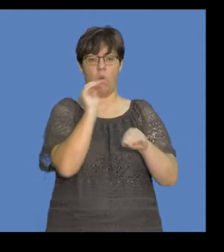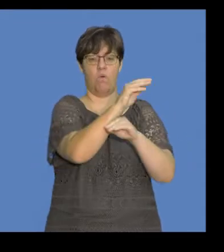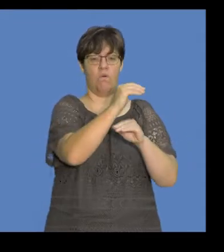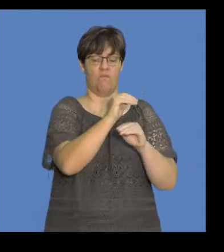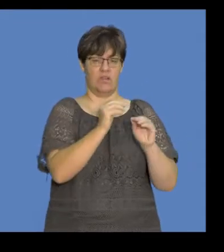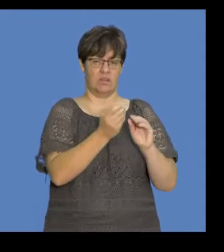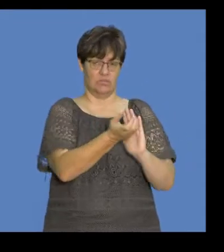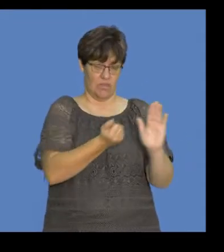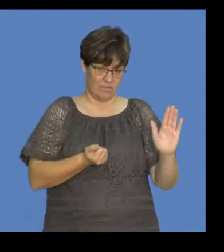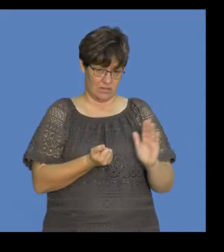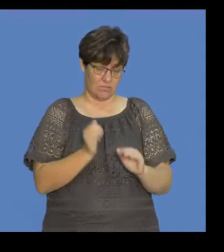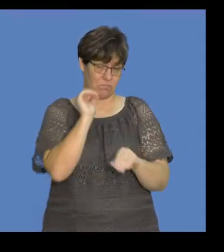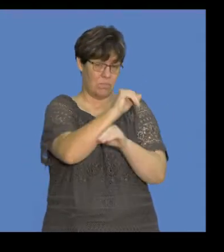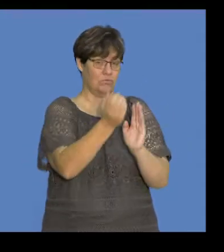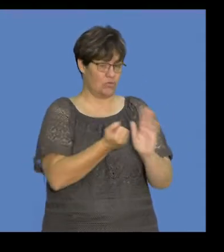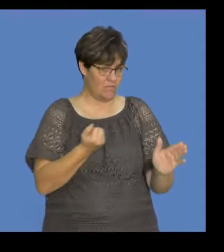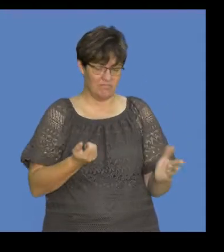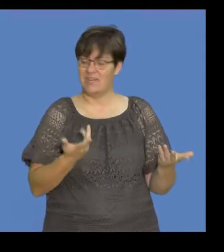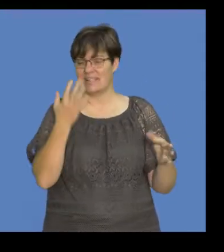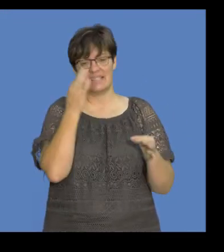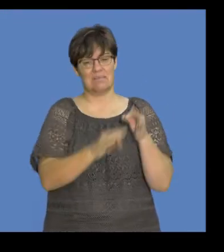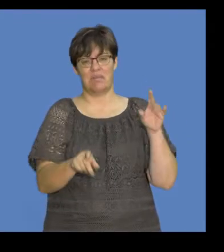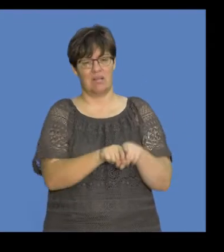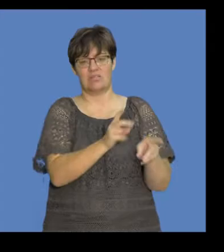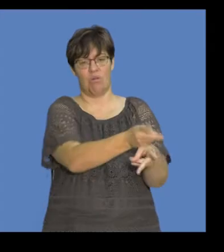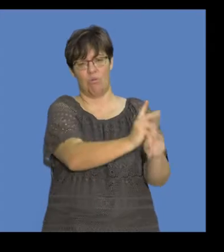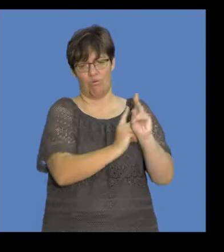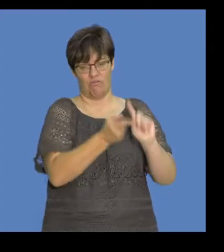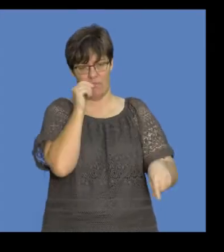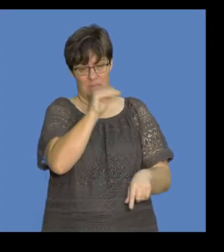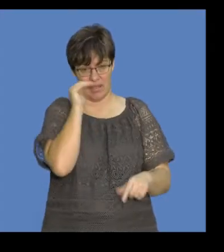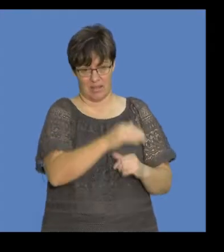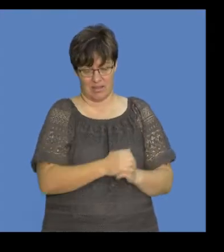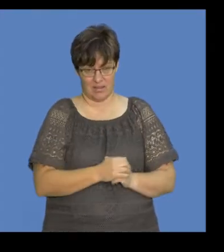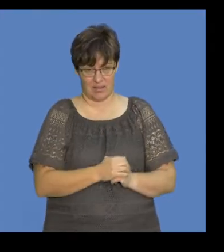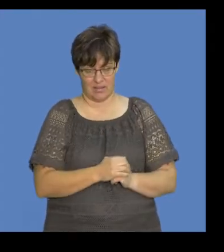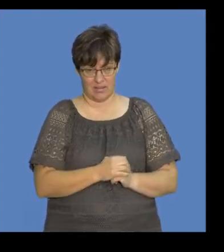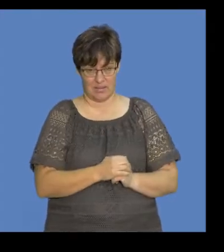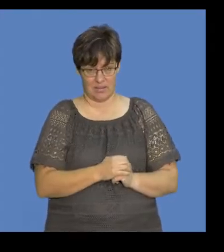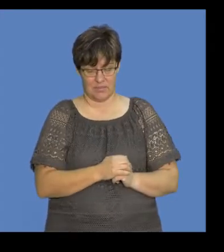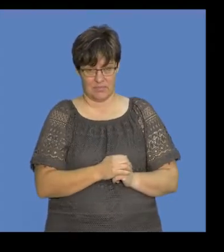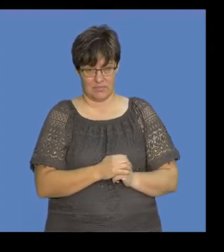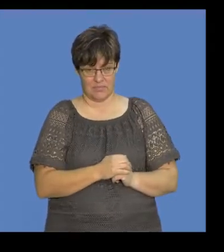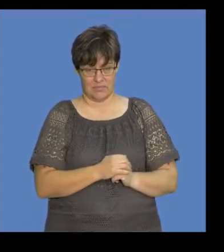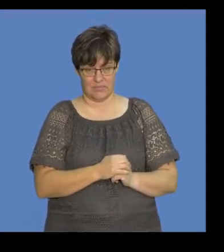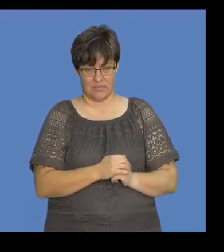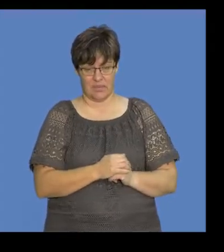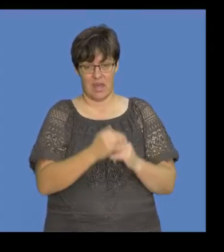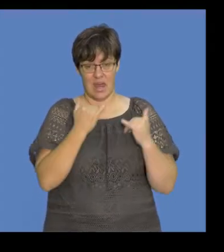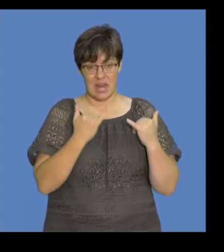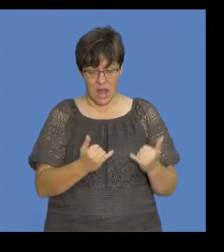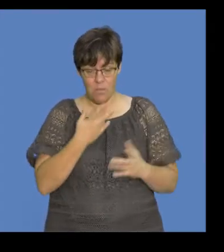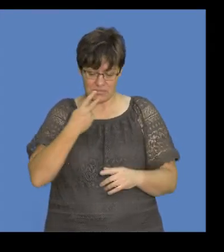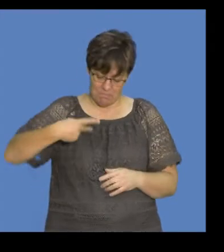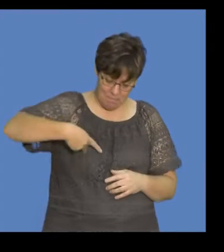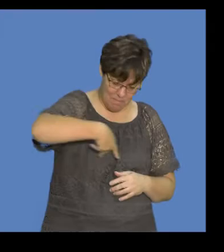overdraft. And what is an overdraft, people? Simple, it's a loan. It's a loan from the bank. And therefore, you have